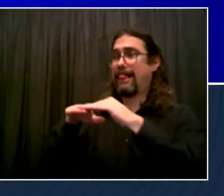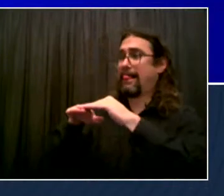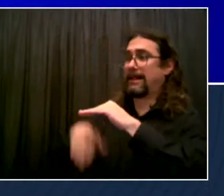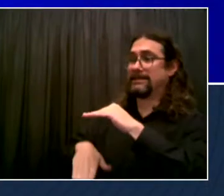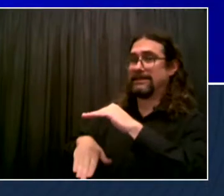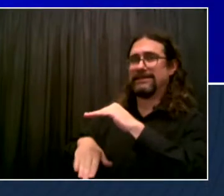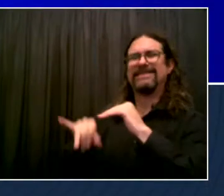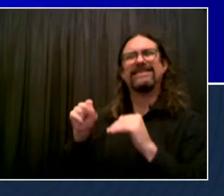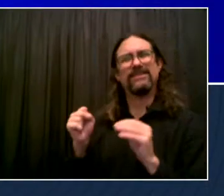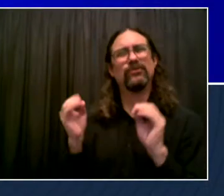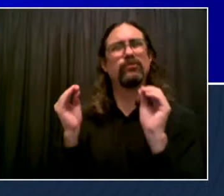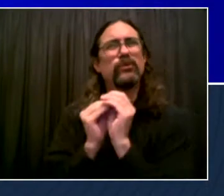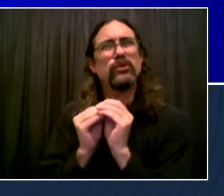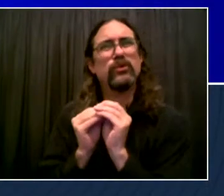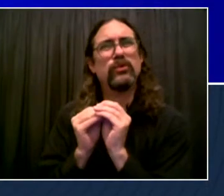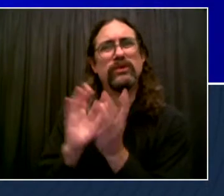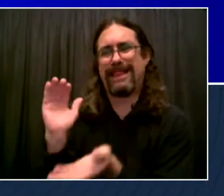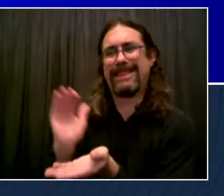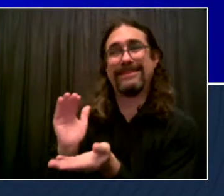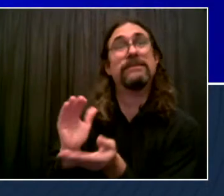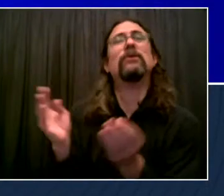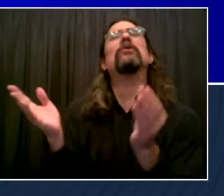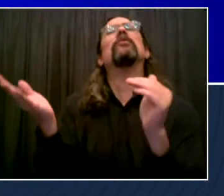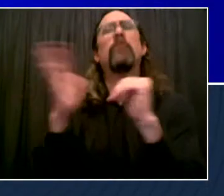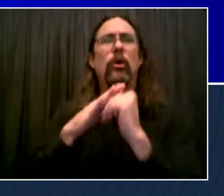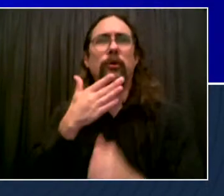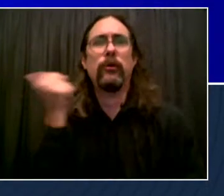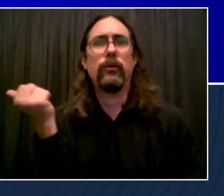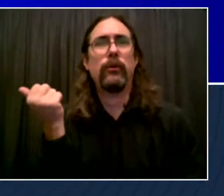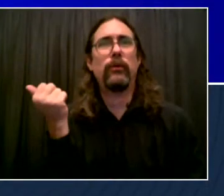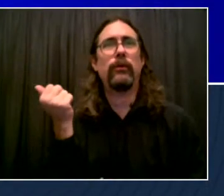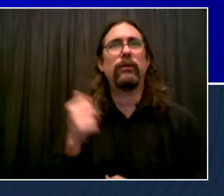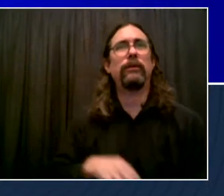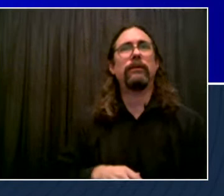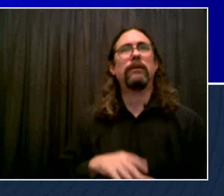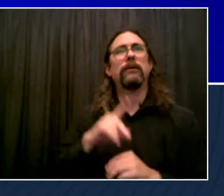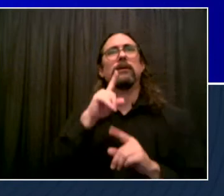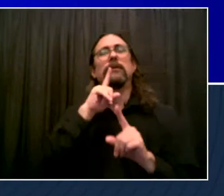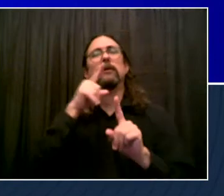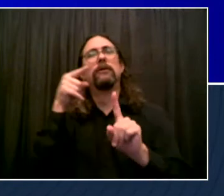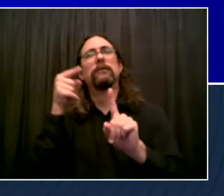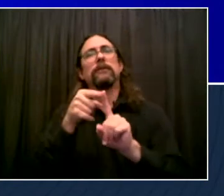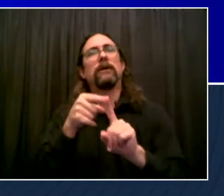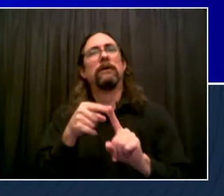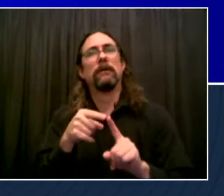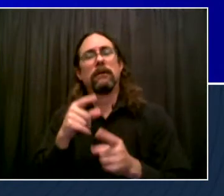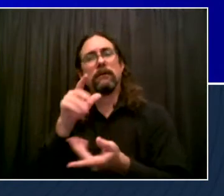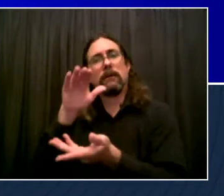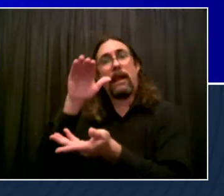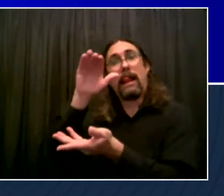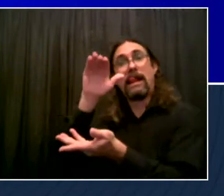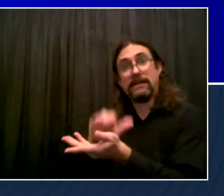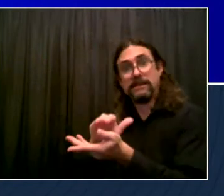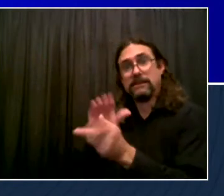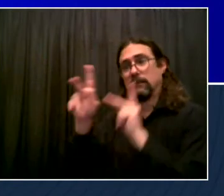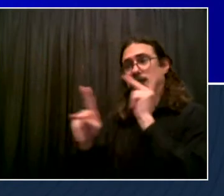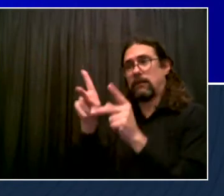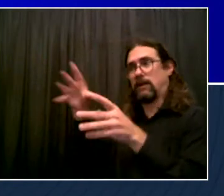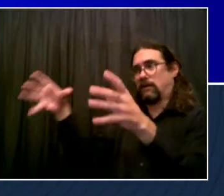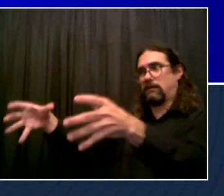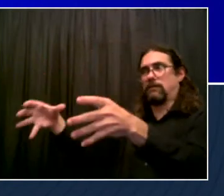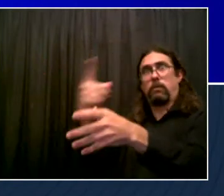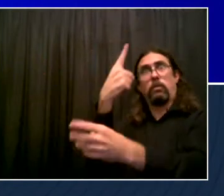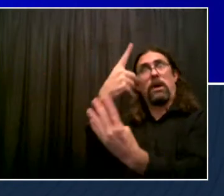us to make the situation safer and better for everyone, for officers and inmates alike. There's going to be additional movements in the coming